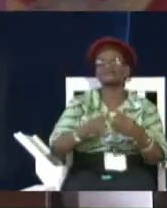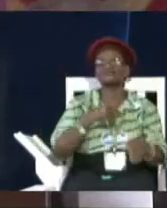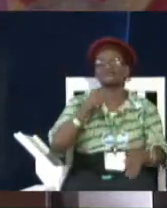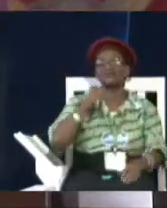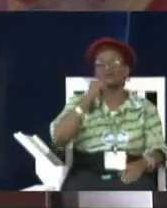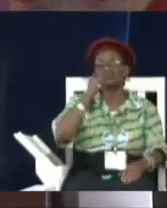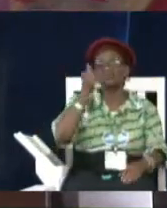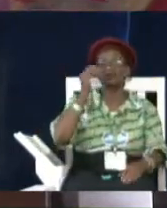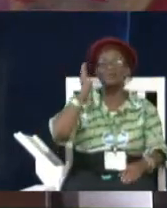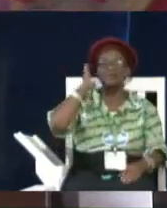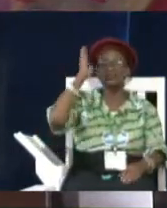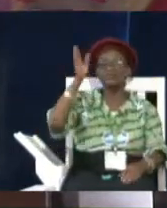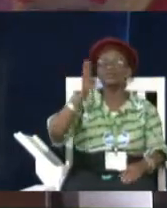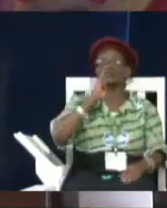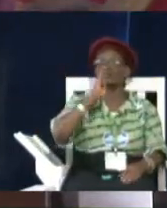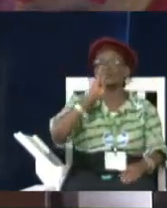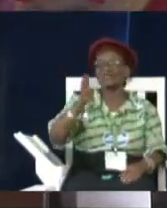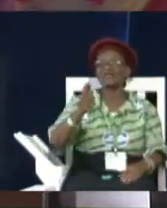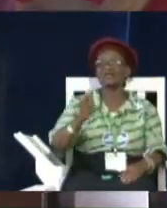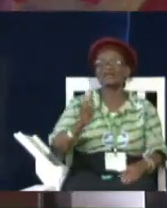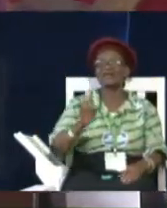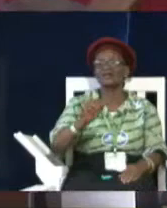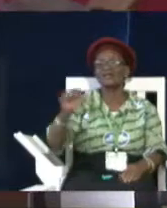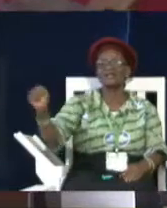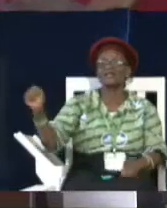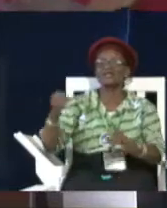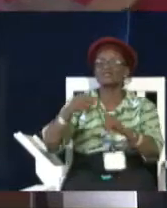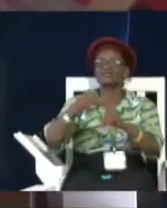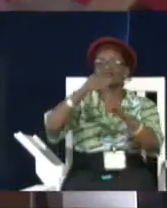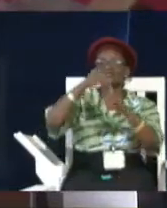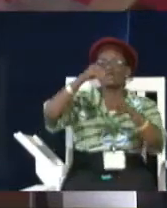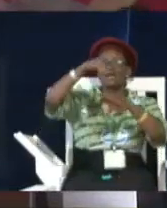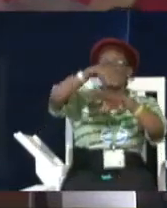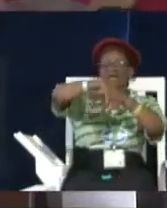Tomorrow is going to be a special night